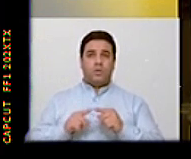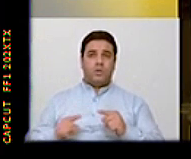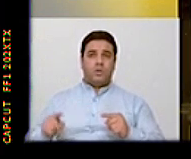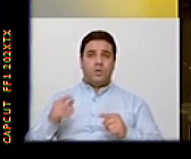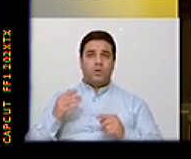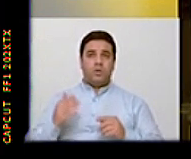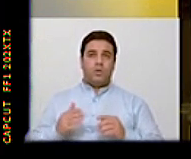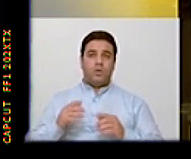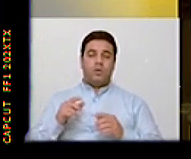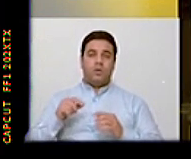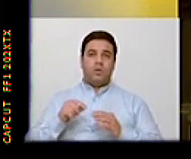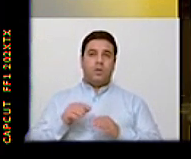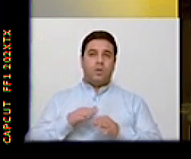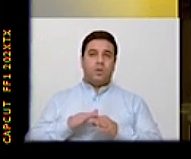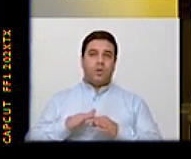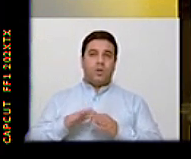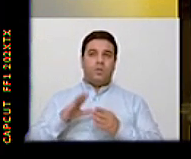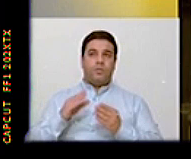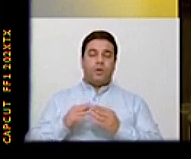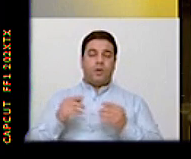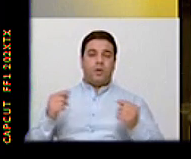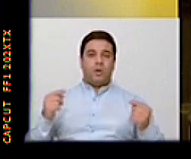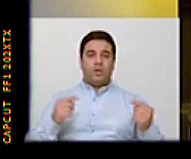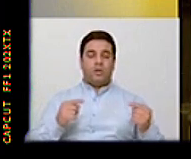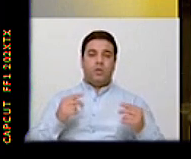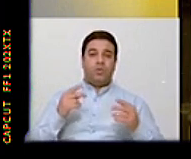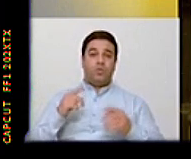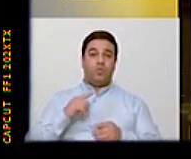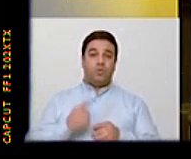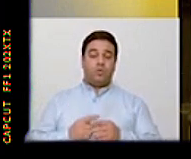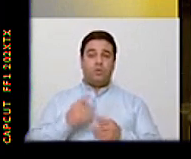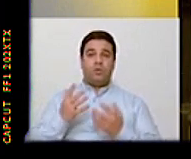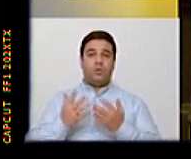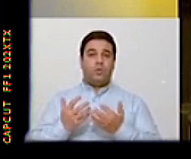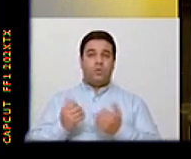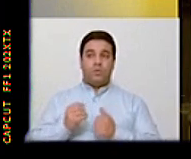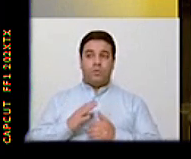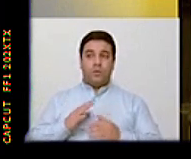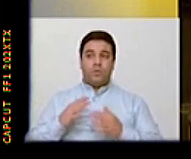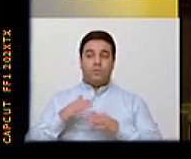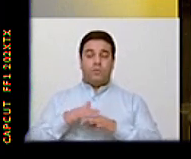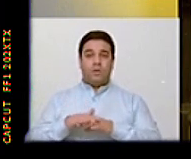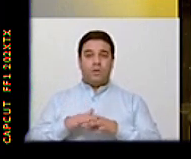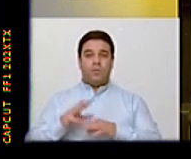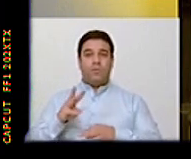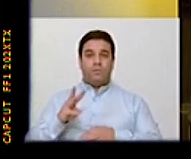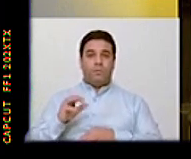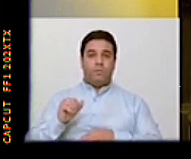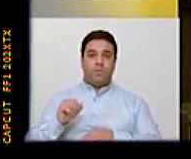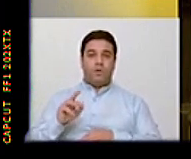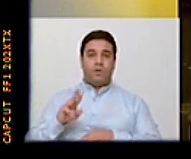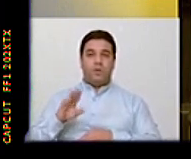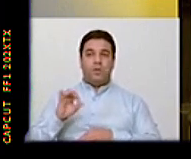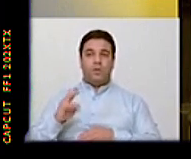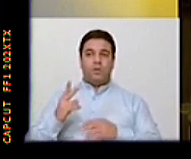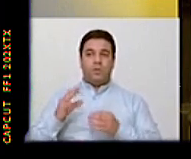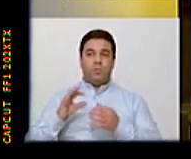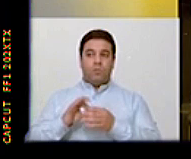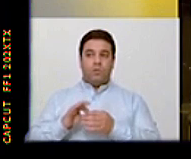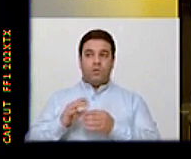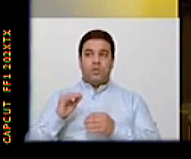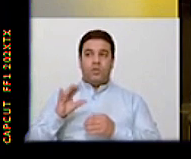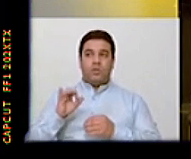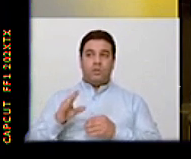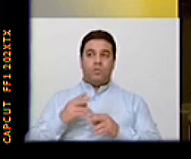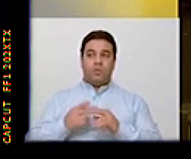jarayonda ishqalanishni va qarshilik kuchlari hisobga olinmadi. Matematik mayatnik ipga bog'langan jism bo'lib,